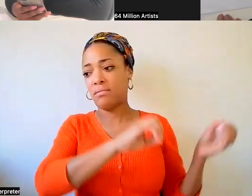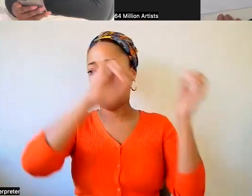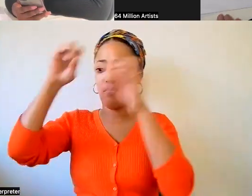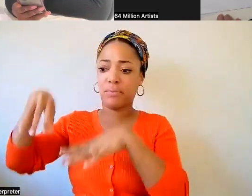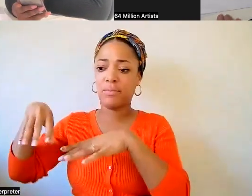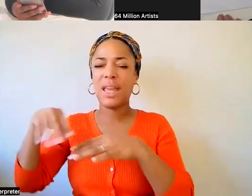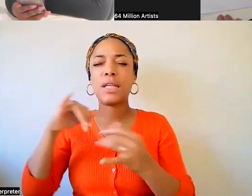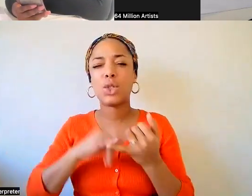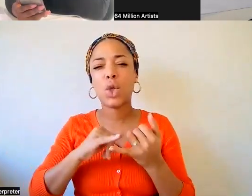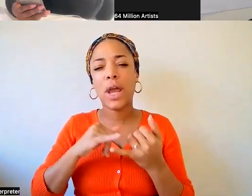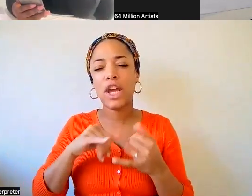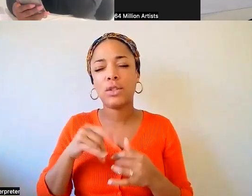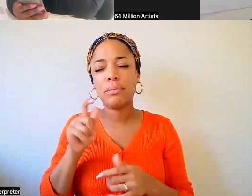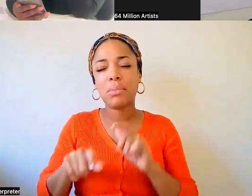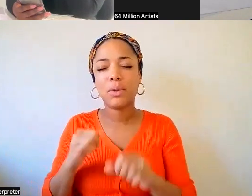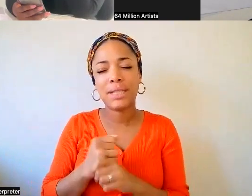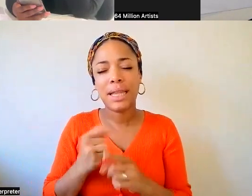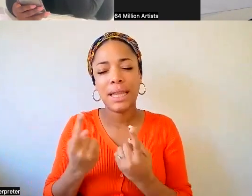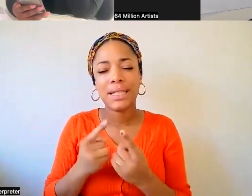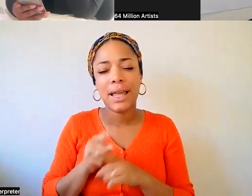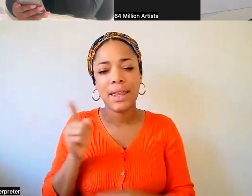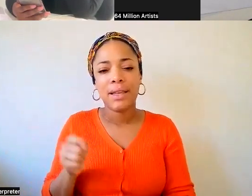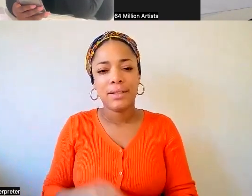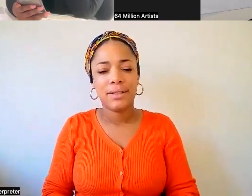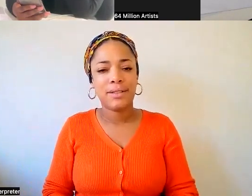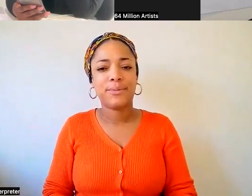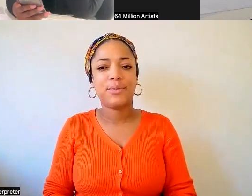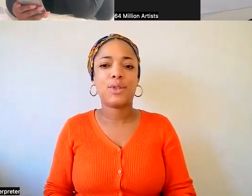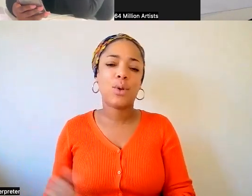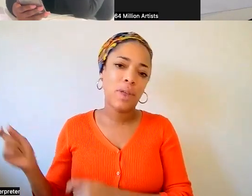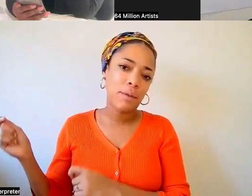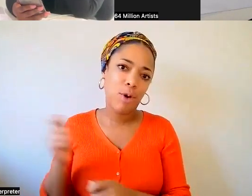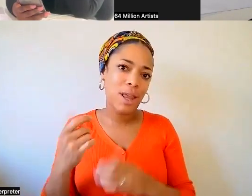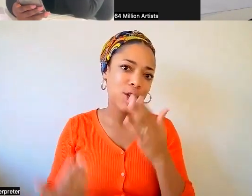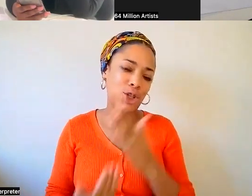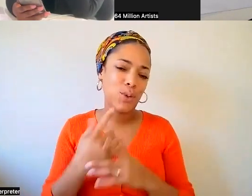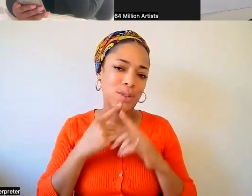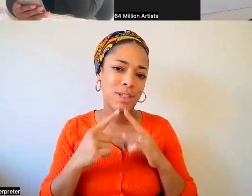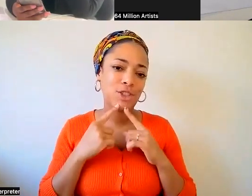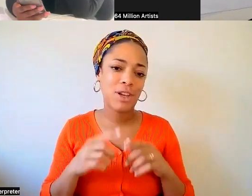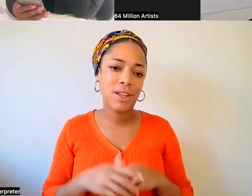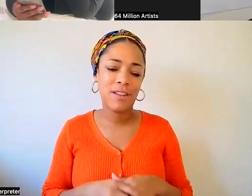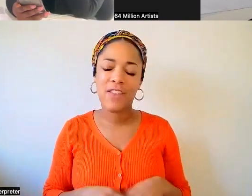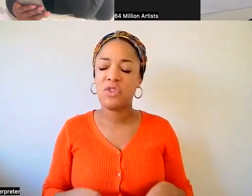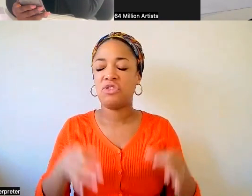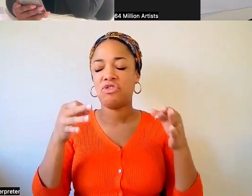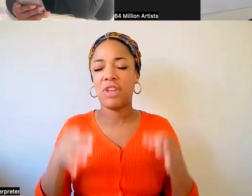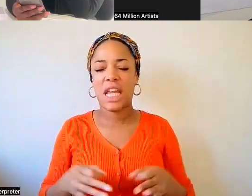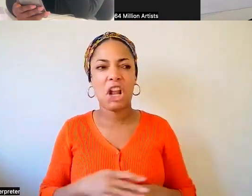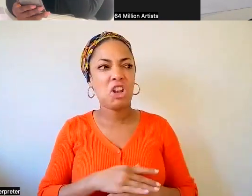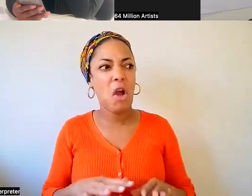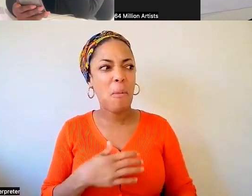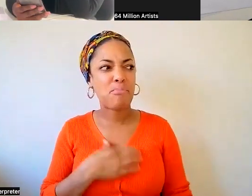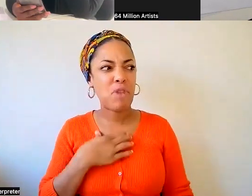that. And then they wheeled in this new teacher who was so strict. It was unbelievable. No